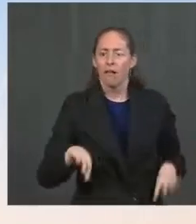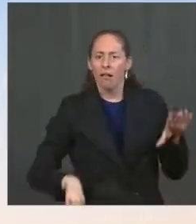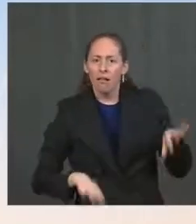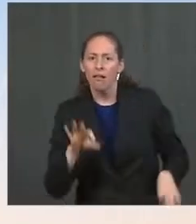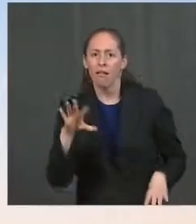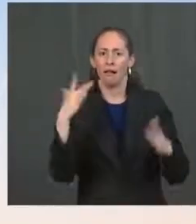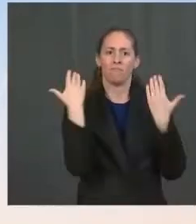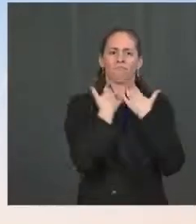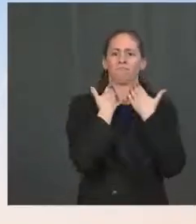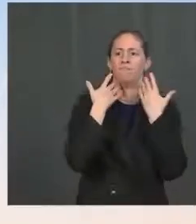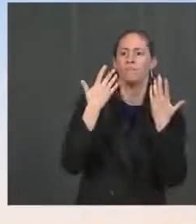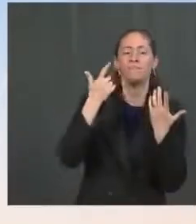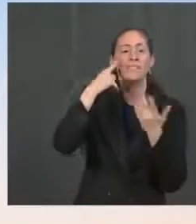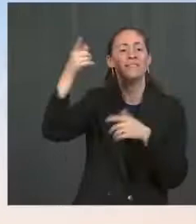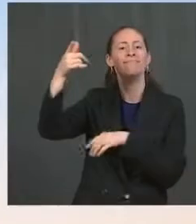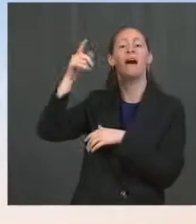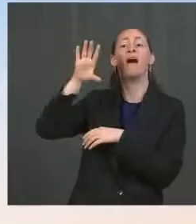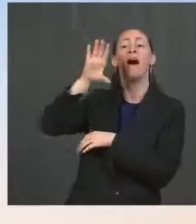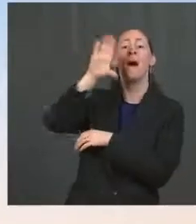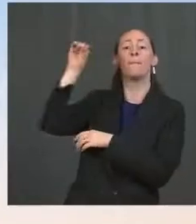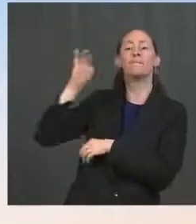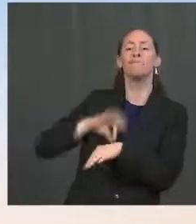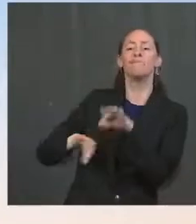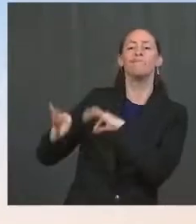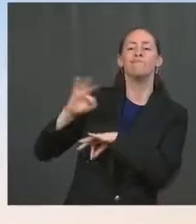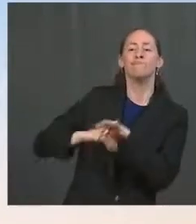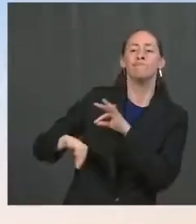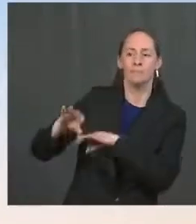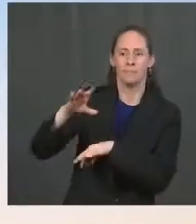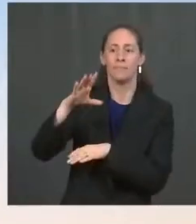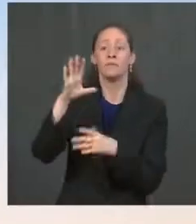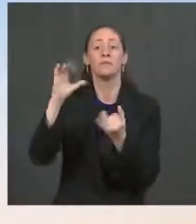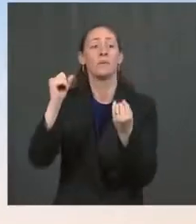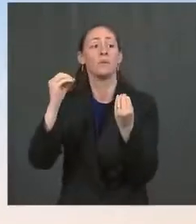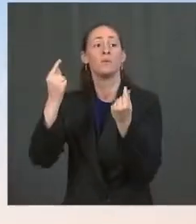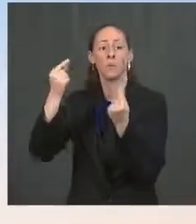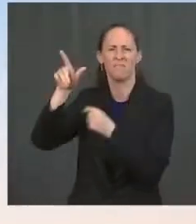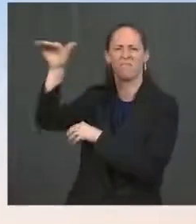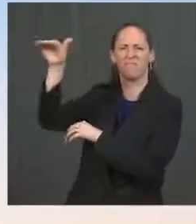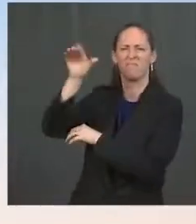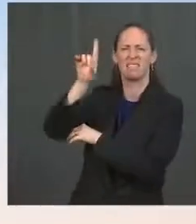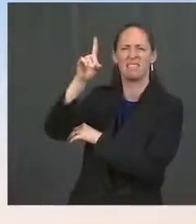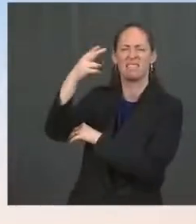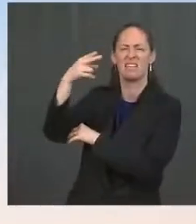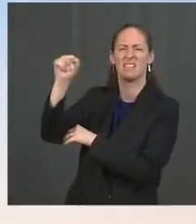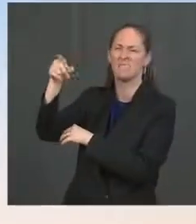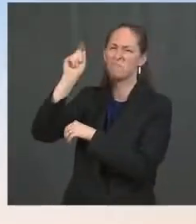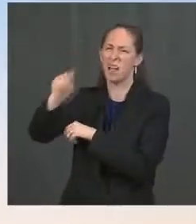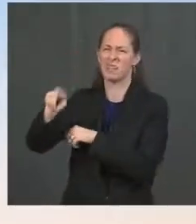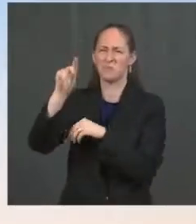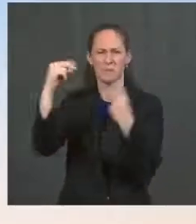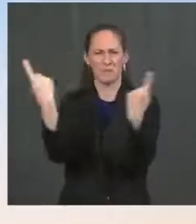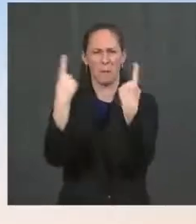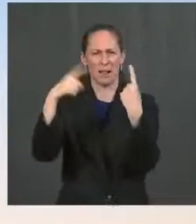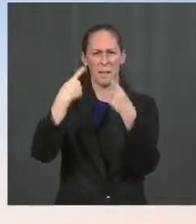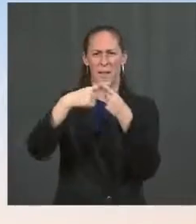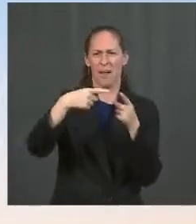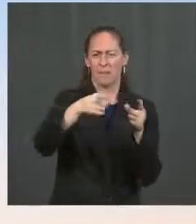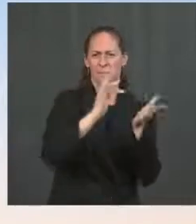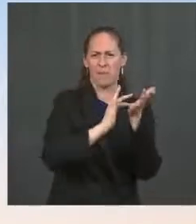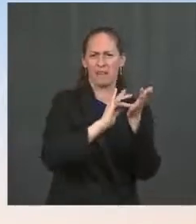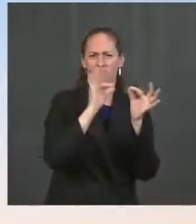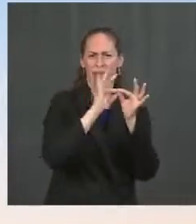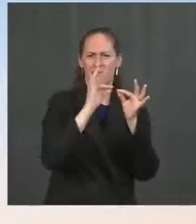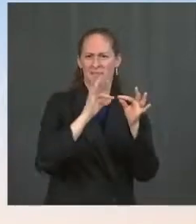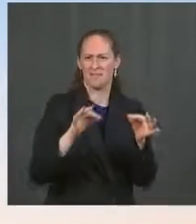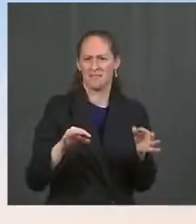competition requested that HHS develop a plan to address these high drug costs. This report is guided by the administration's principles for equitable